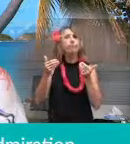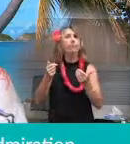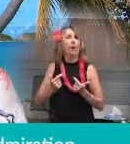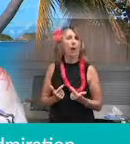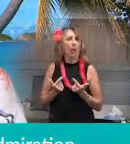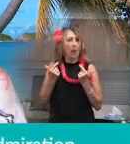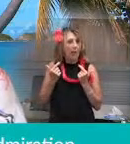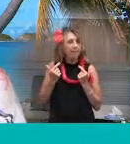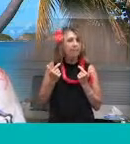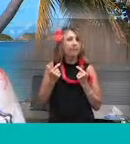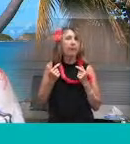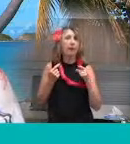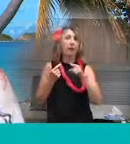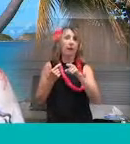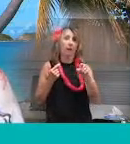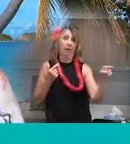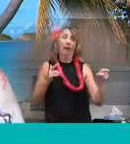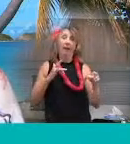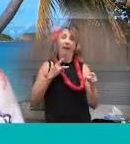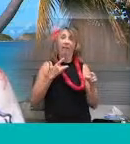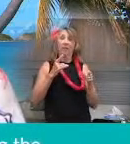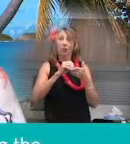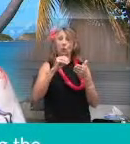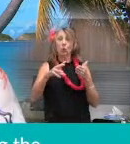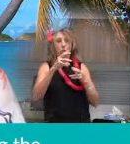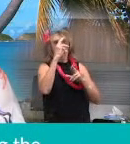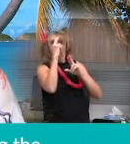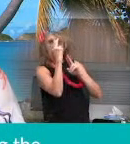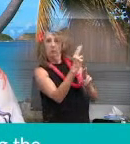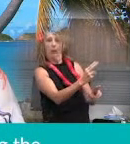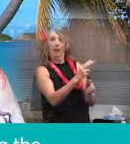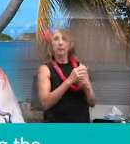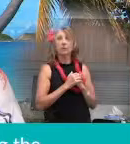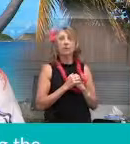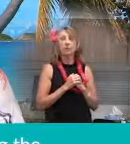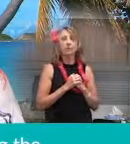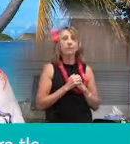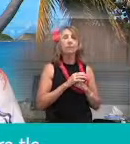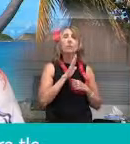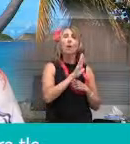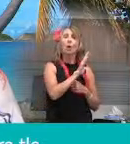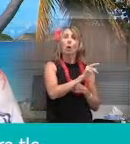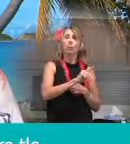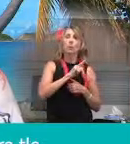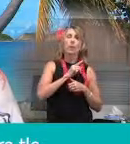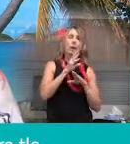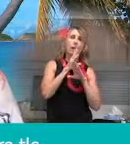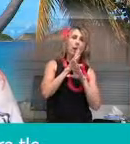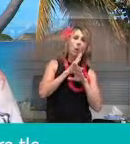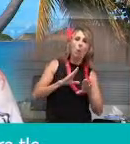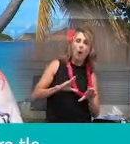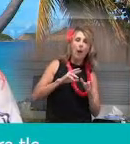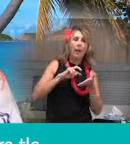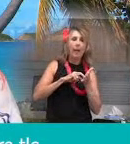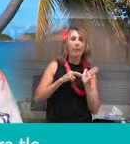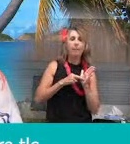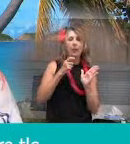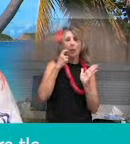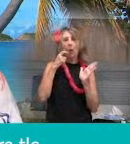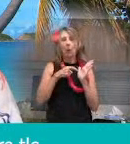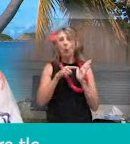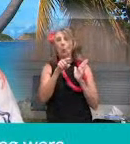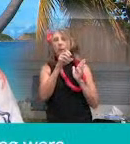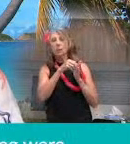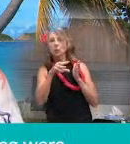respect and admiration of those in her care. She has a quiet way of noticing the students that need a little extra